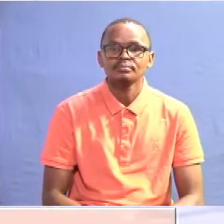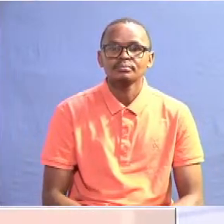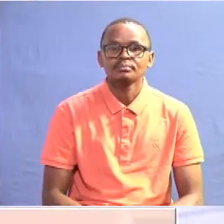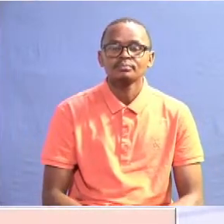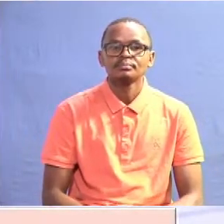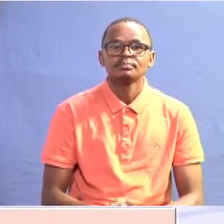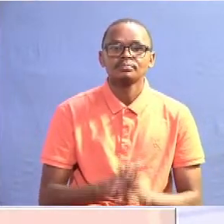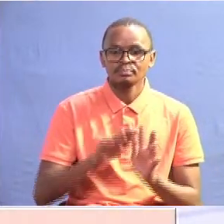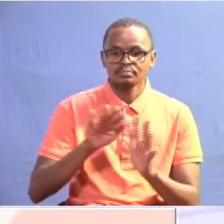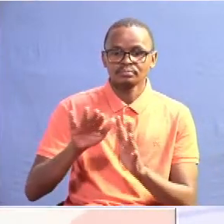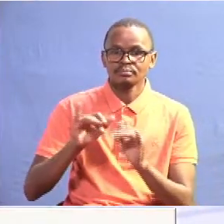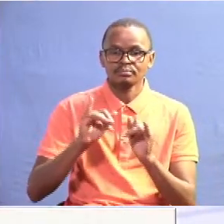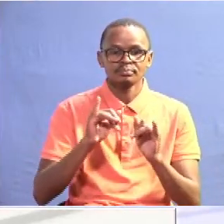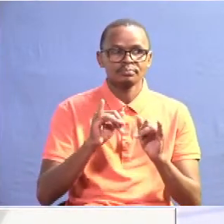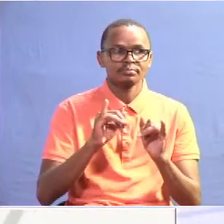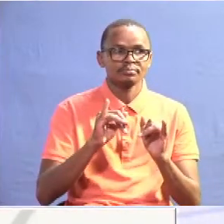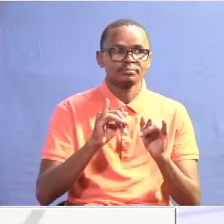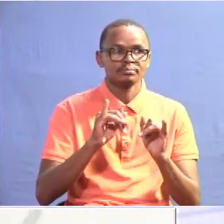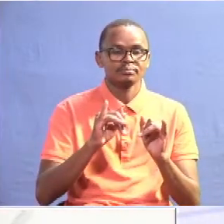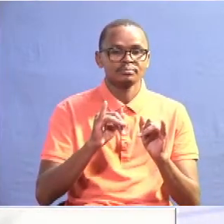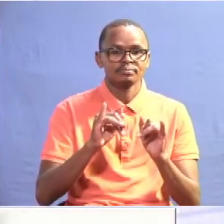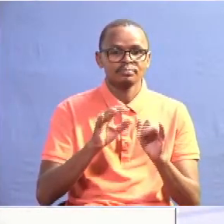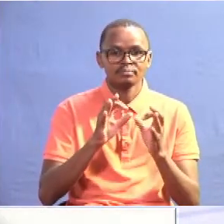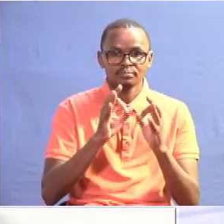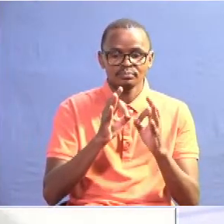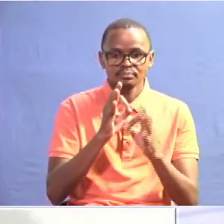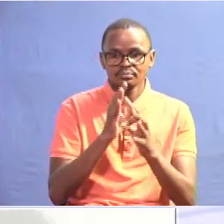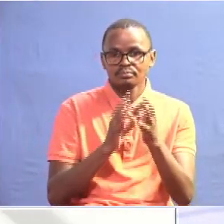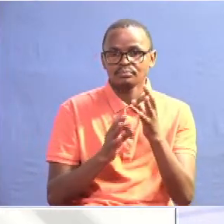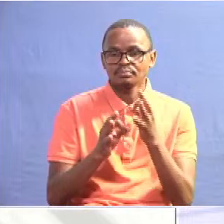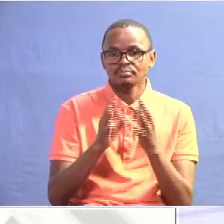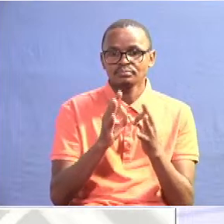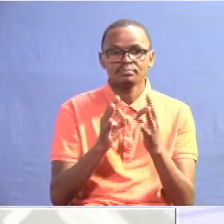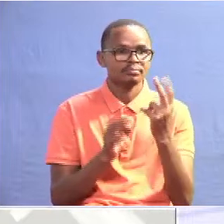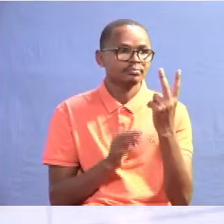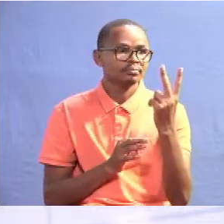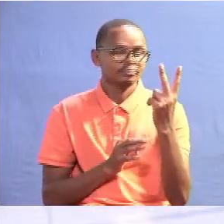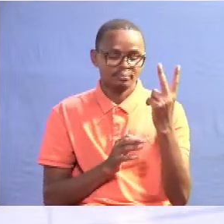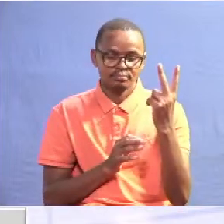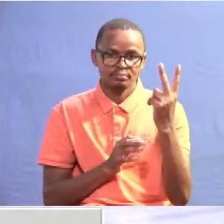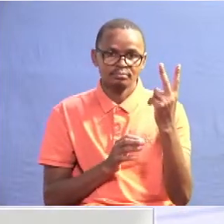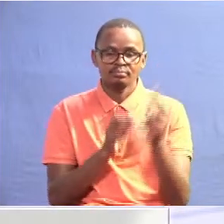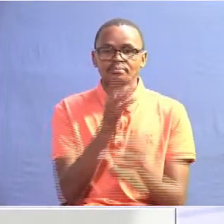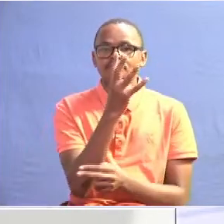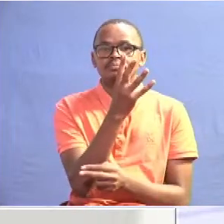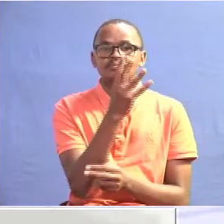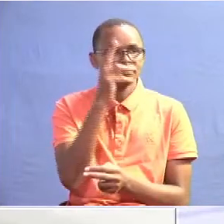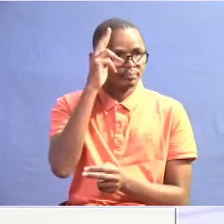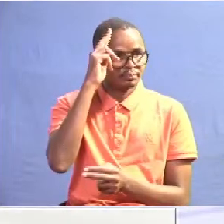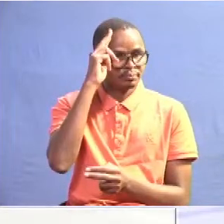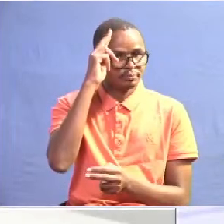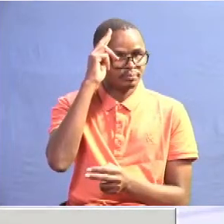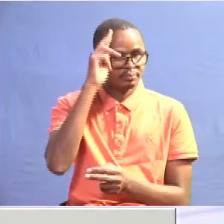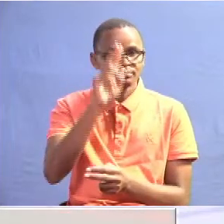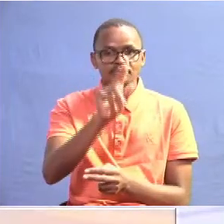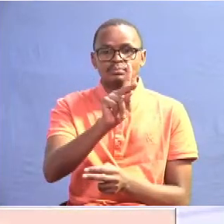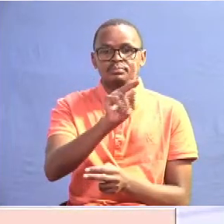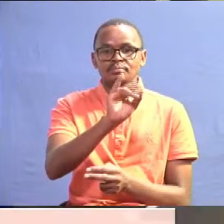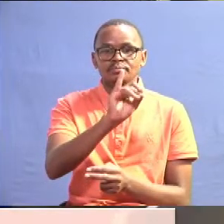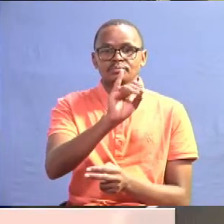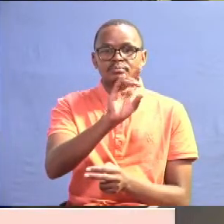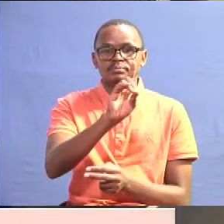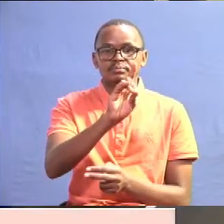Now, switching gears to matters corridors of justice, 2 of the 4 suspects in the kidnapping case